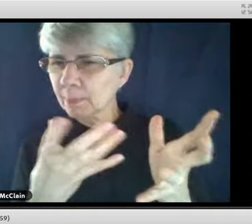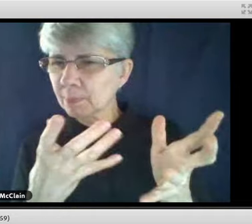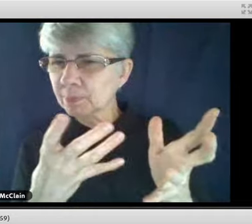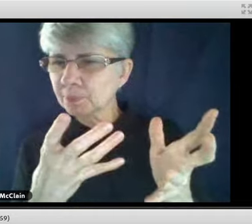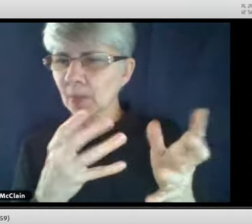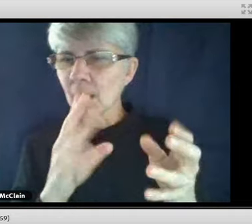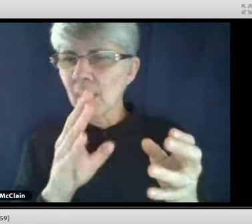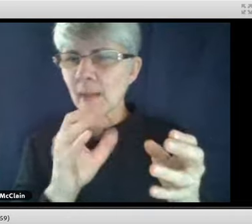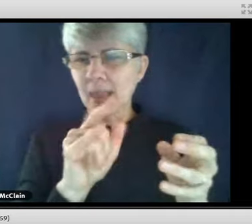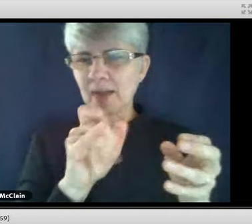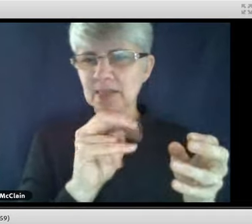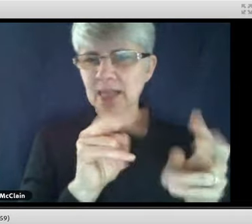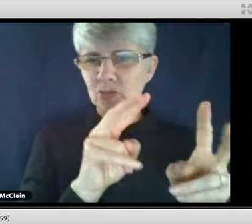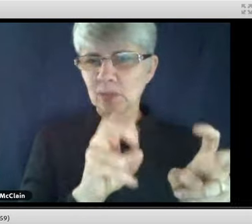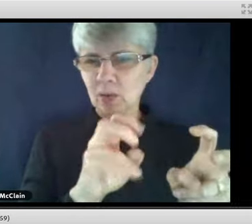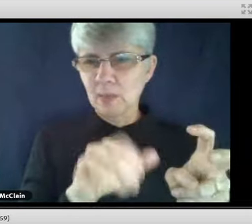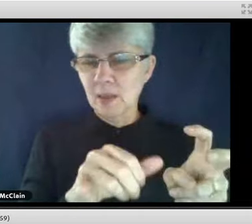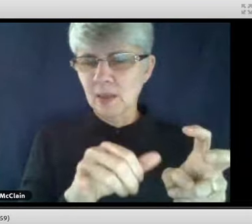manifestation title.